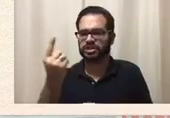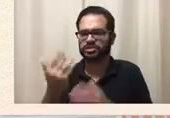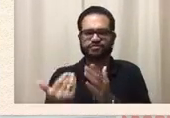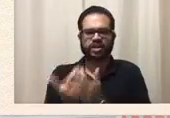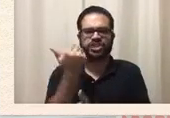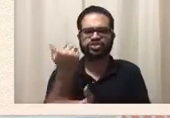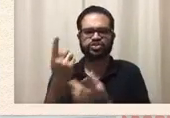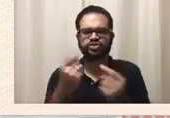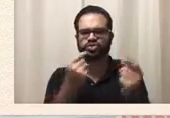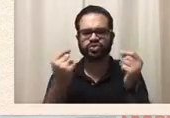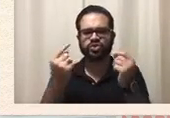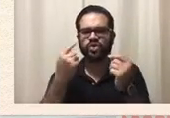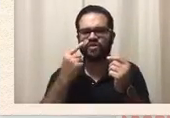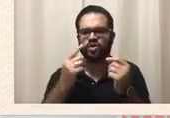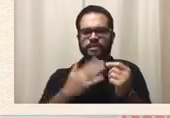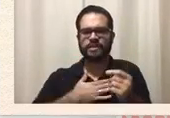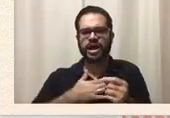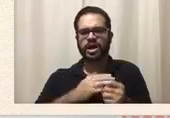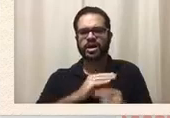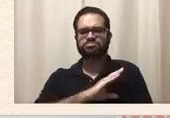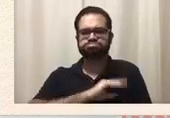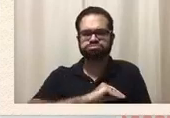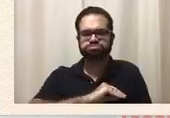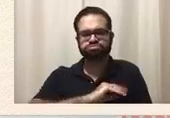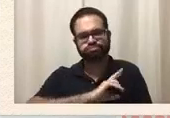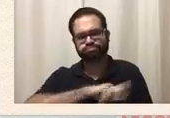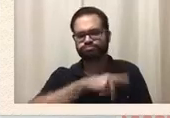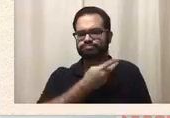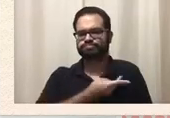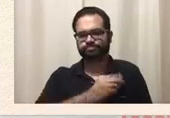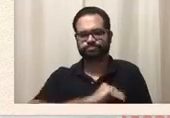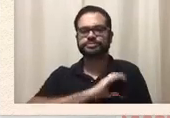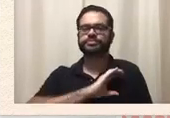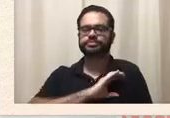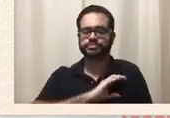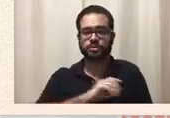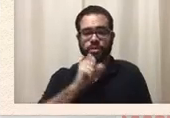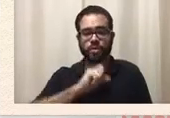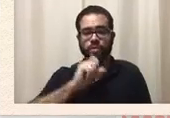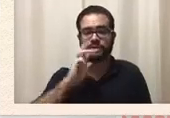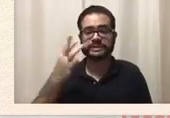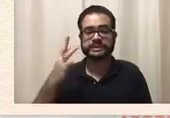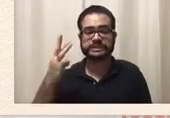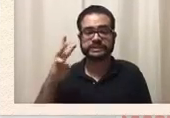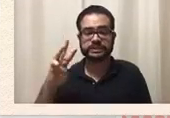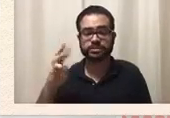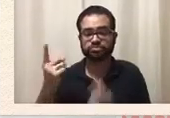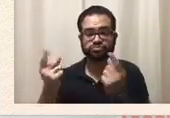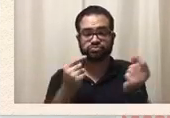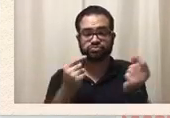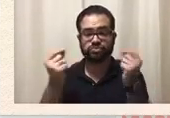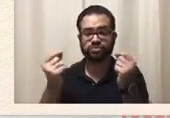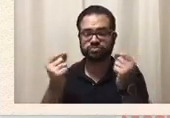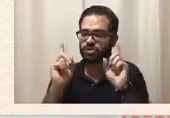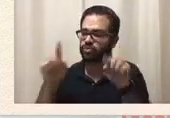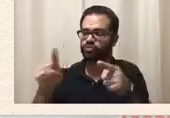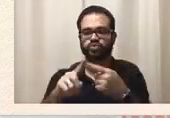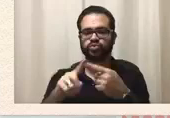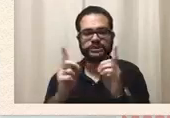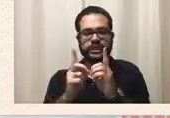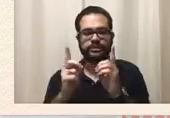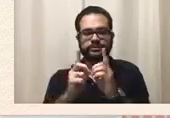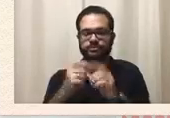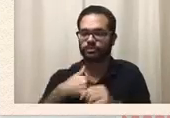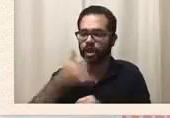around. At 16, there was no better way to do it than go on a date. I called my girlfriend Lori and